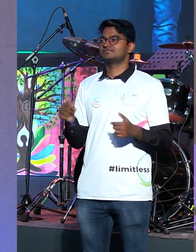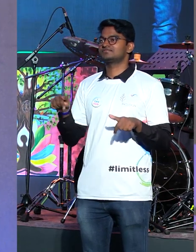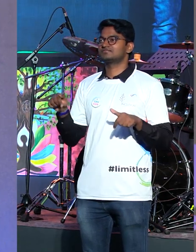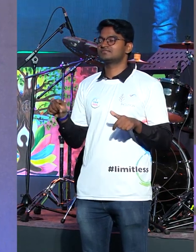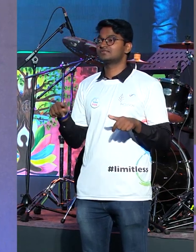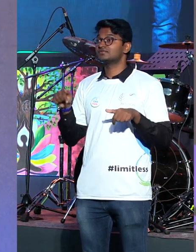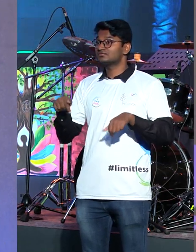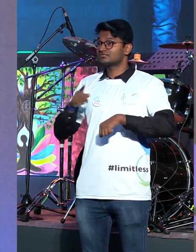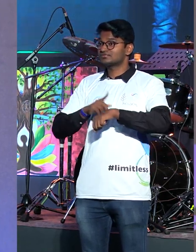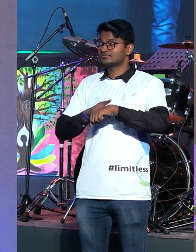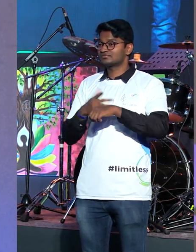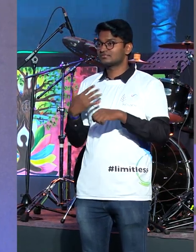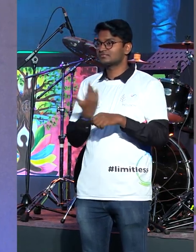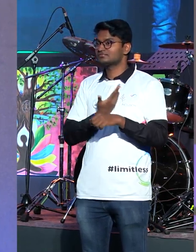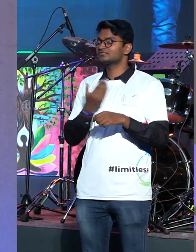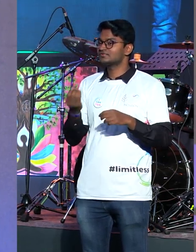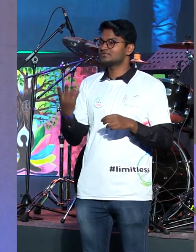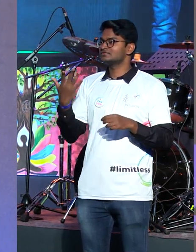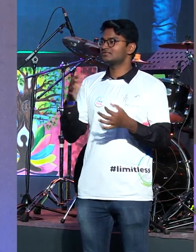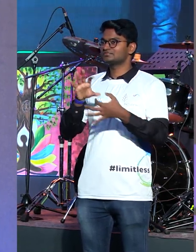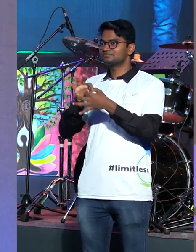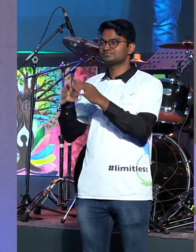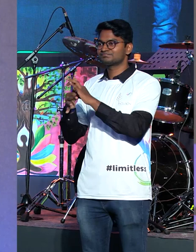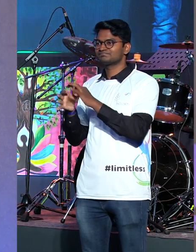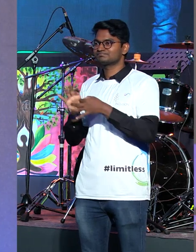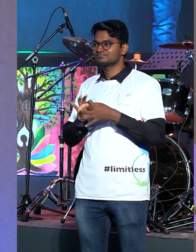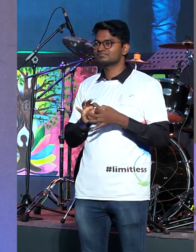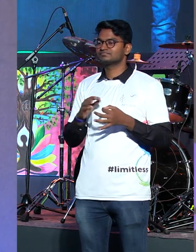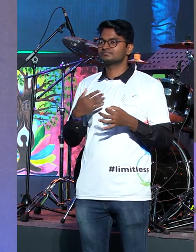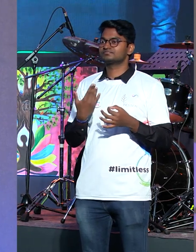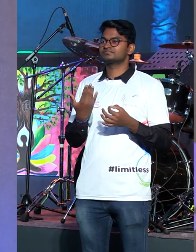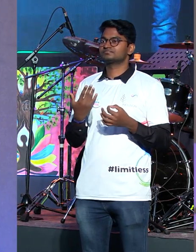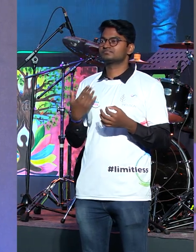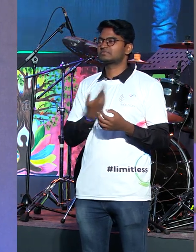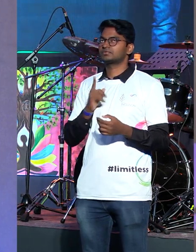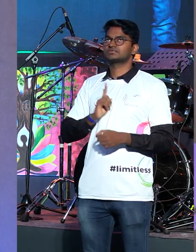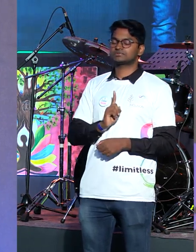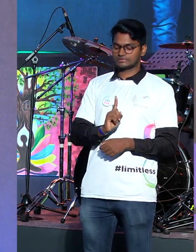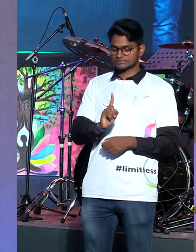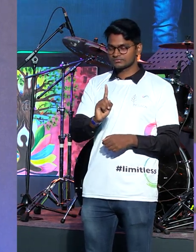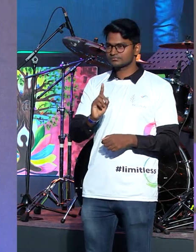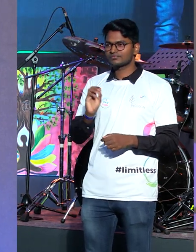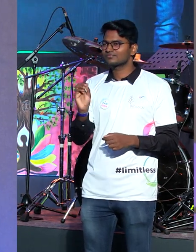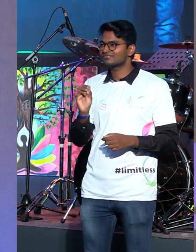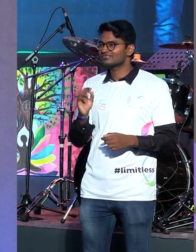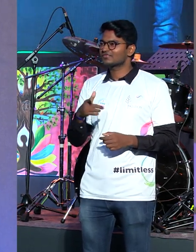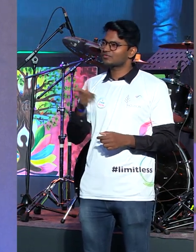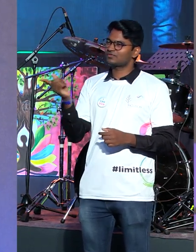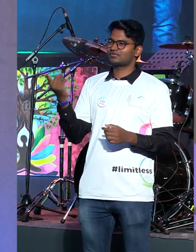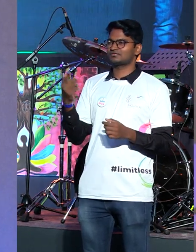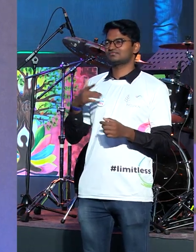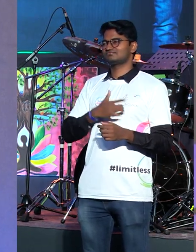is the time where we have to start connecting the dots and feeling less isolated. All of us feel isolated in